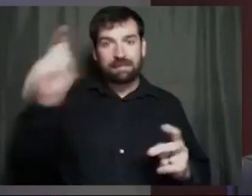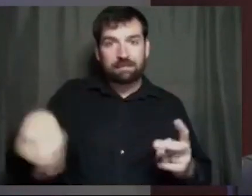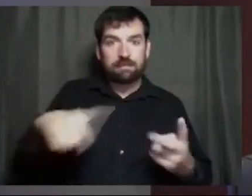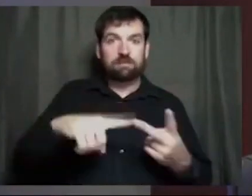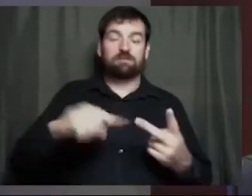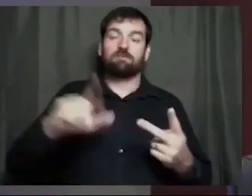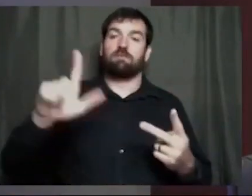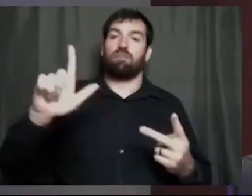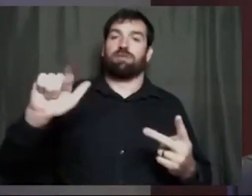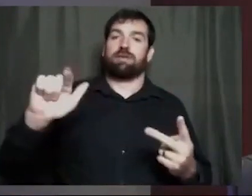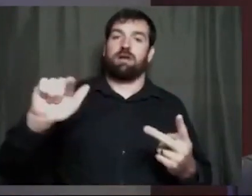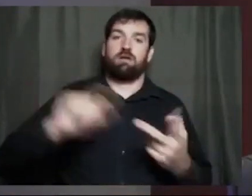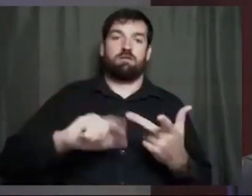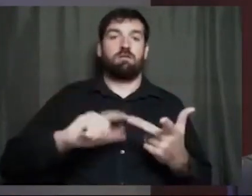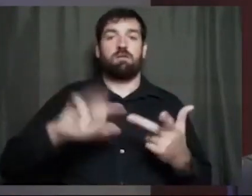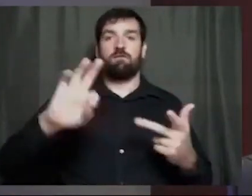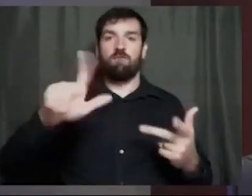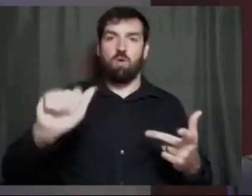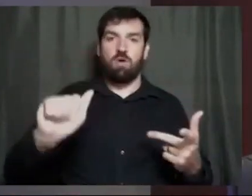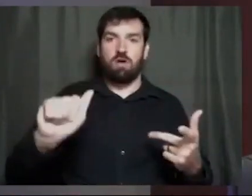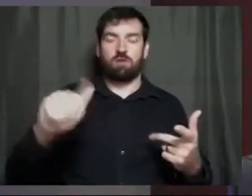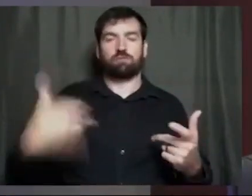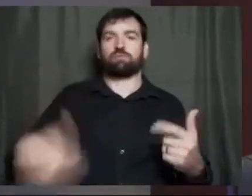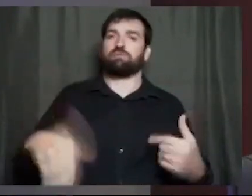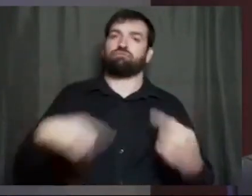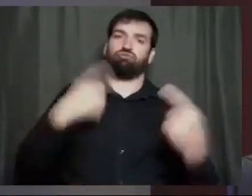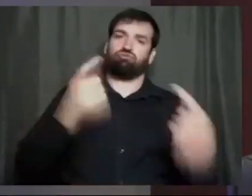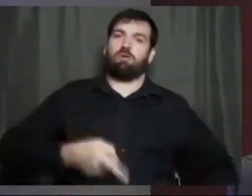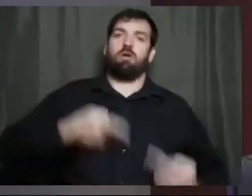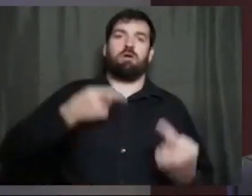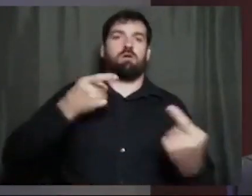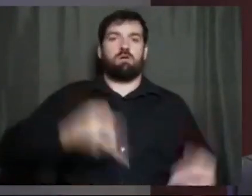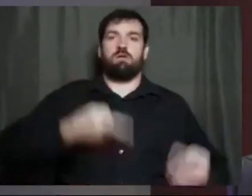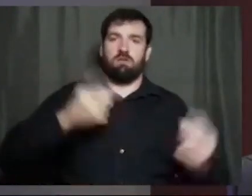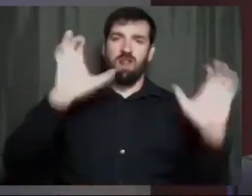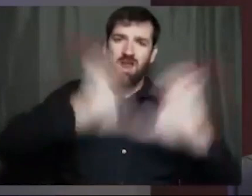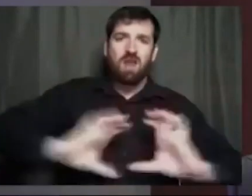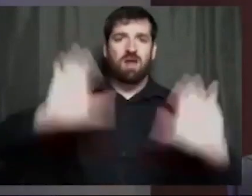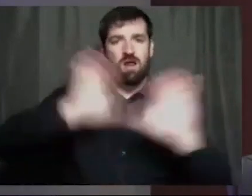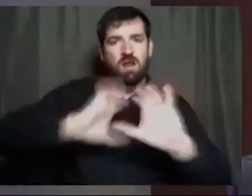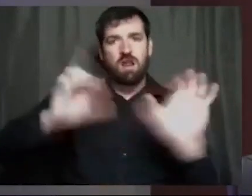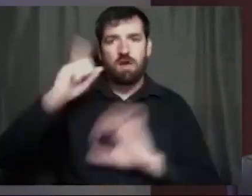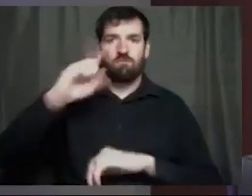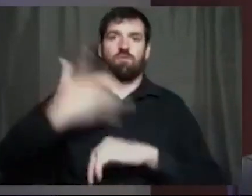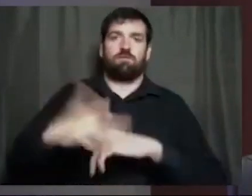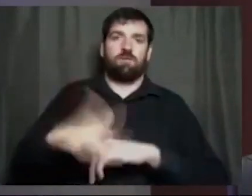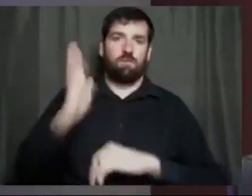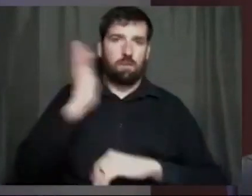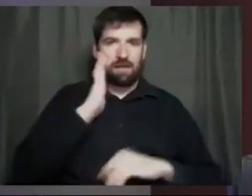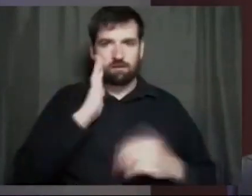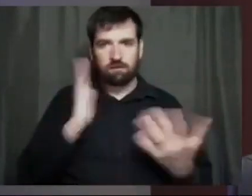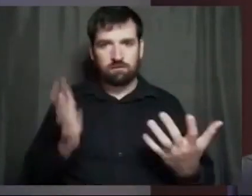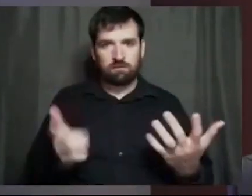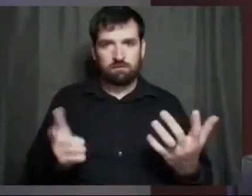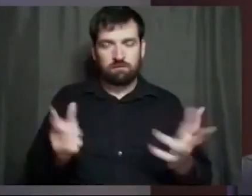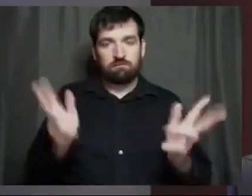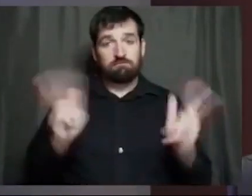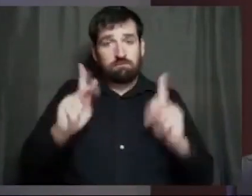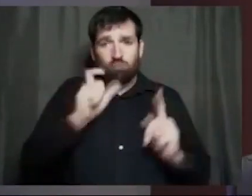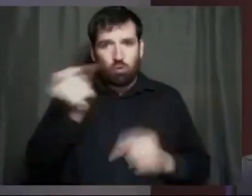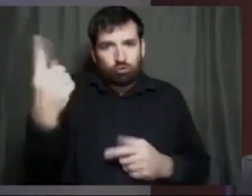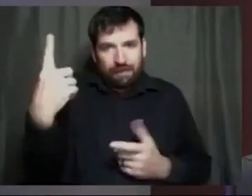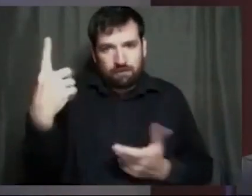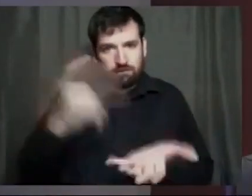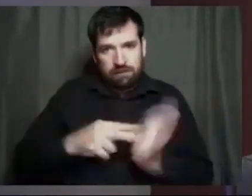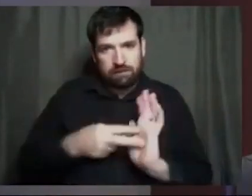have struggled incredibly finding beds. And I don't think people really understand what that means. That